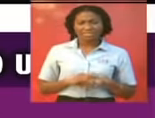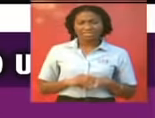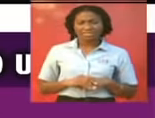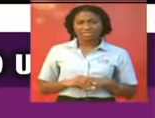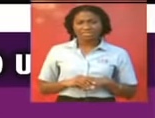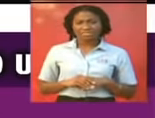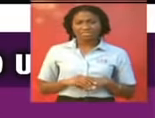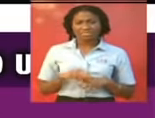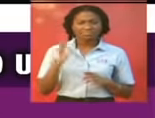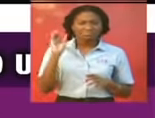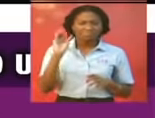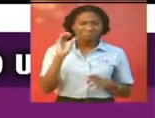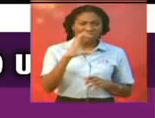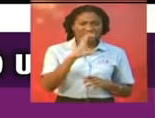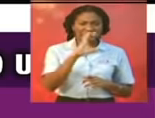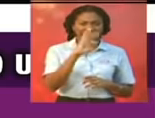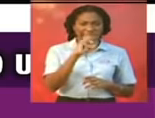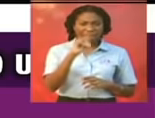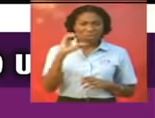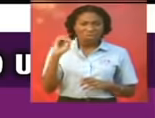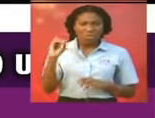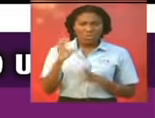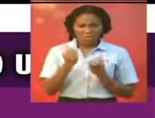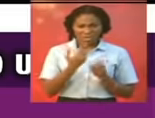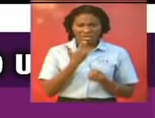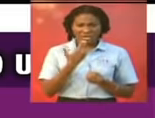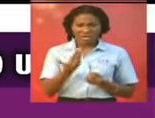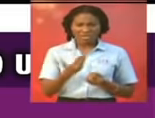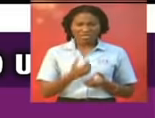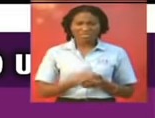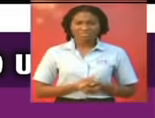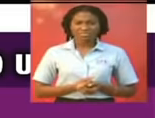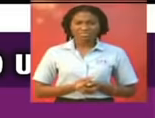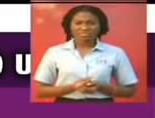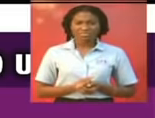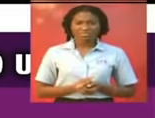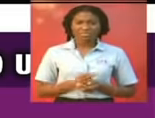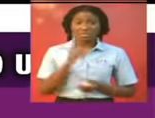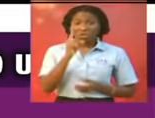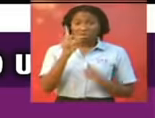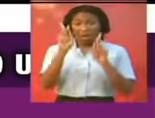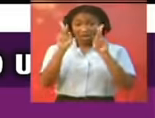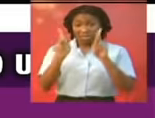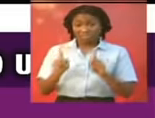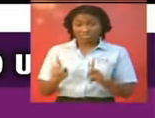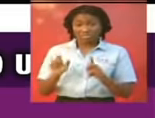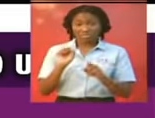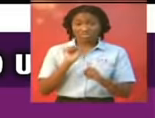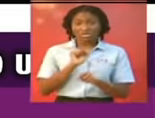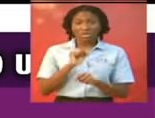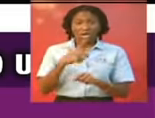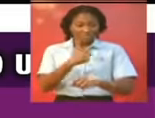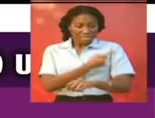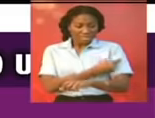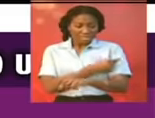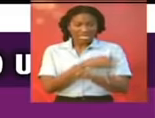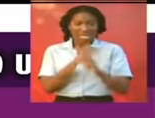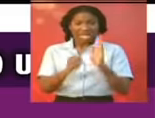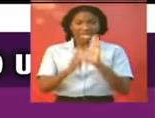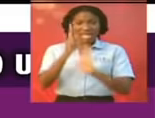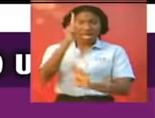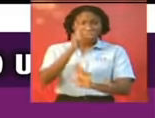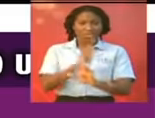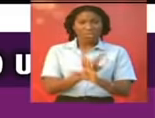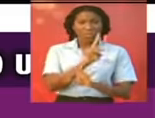regarding the vaccination, and it's actually a media worker who has been vaccinated since the 24th of April, and they're